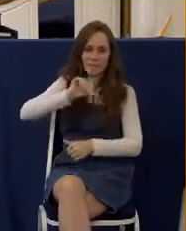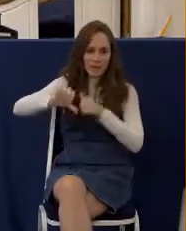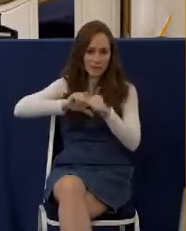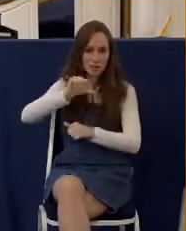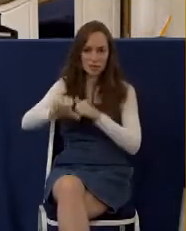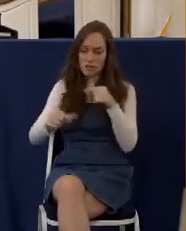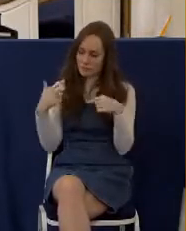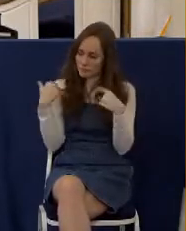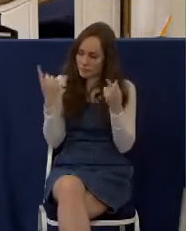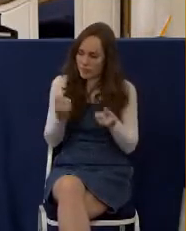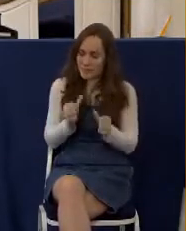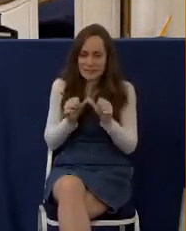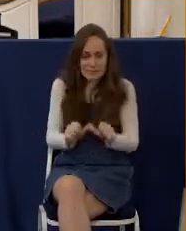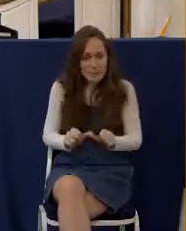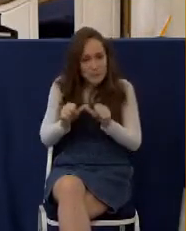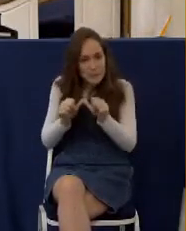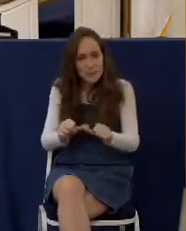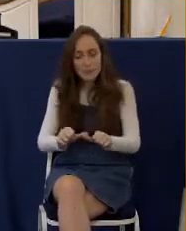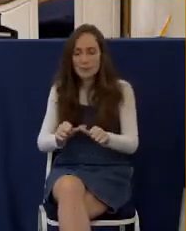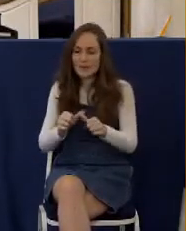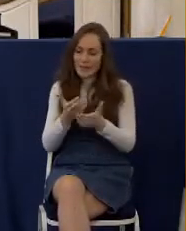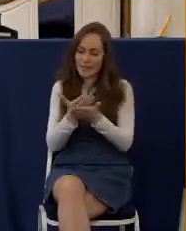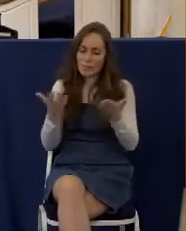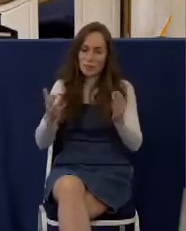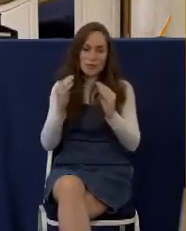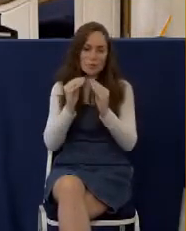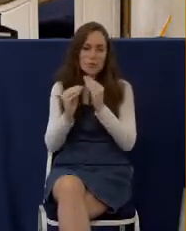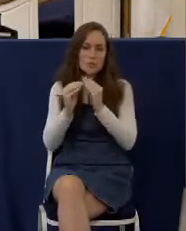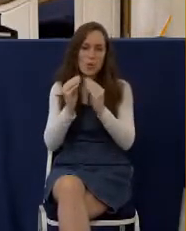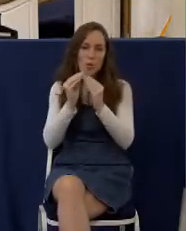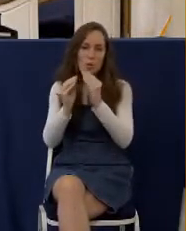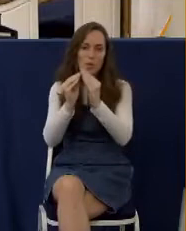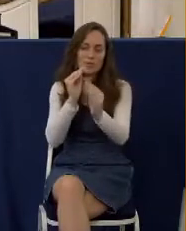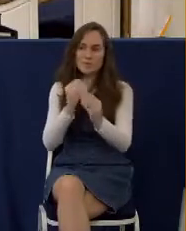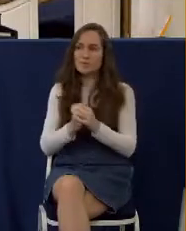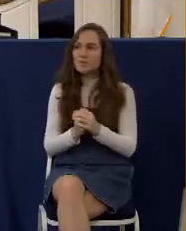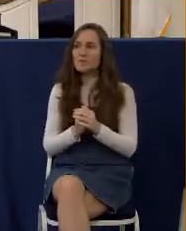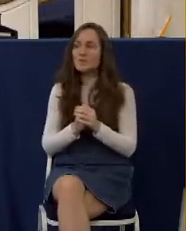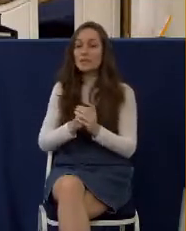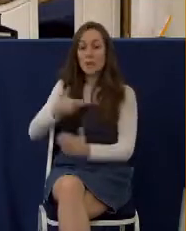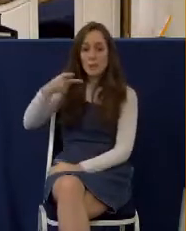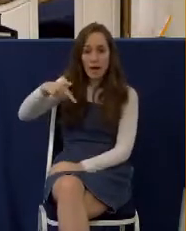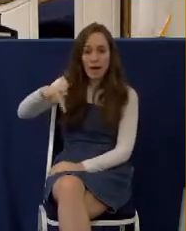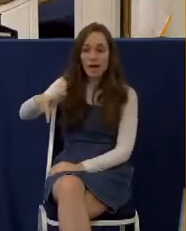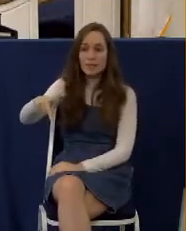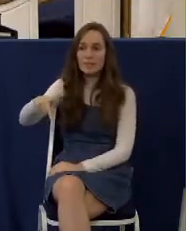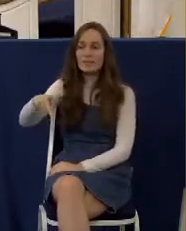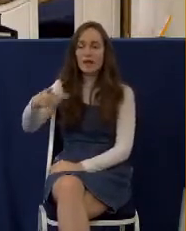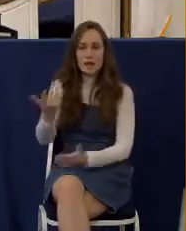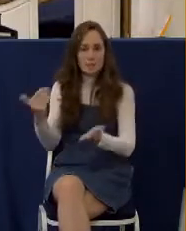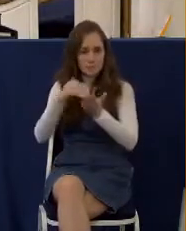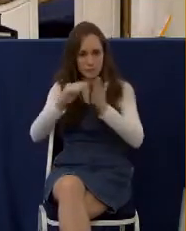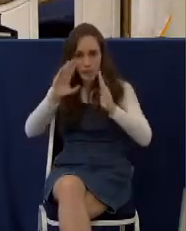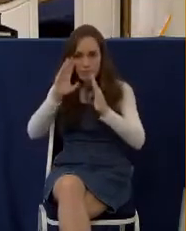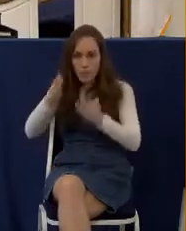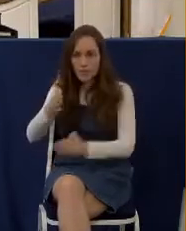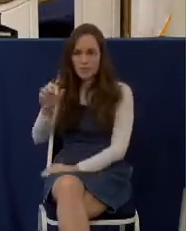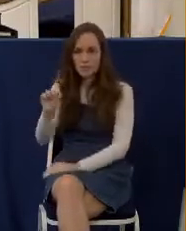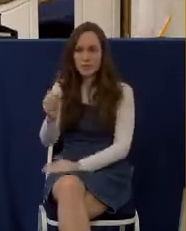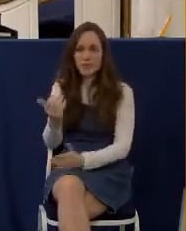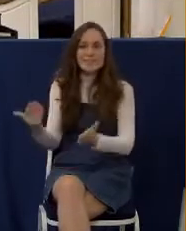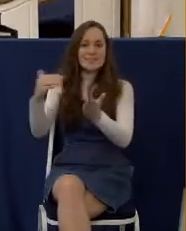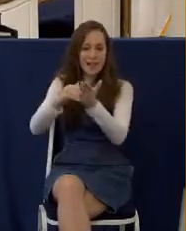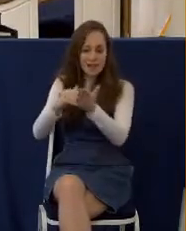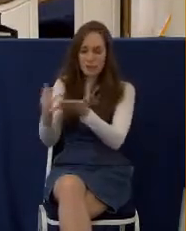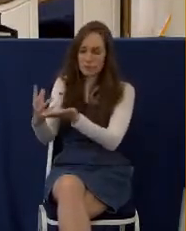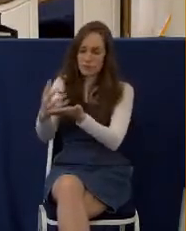continued, and things were being restored. And so Paul gets back to the subject then of taking up